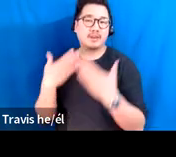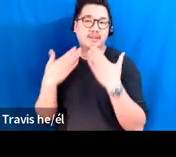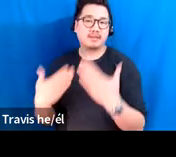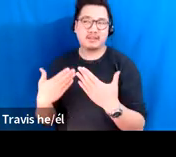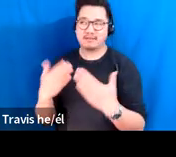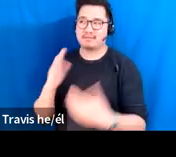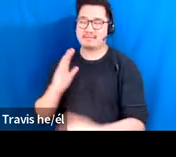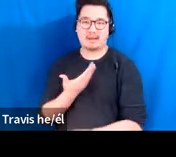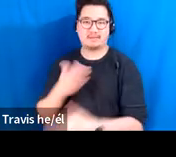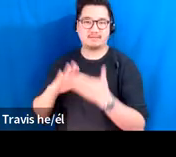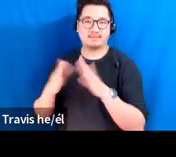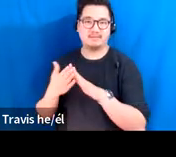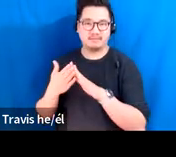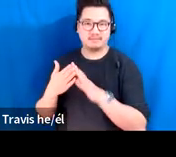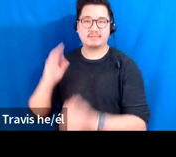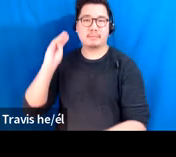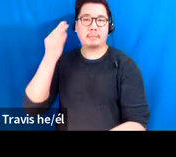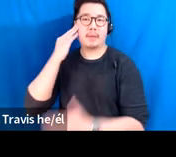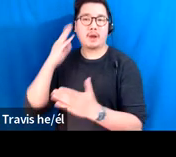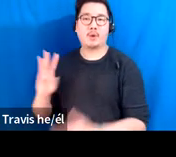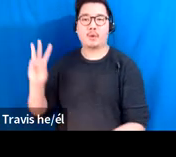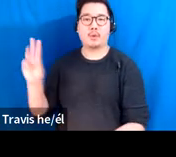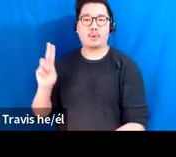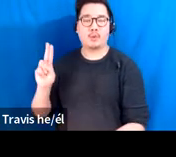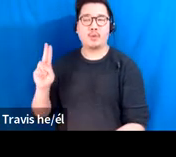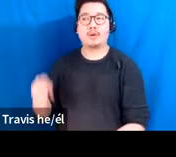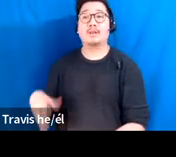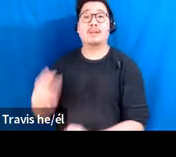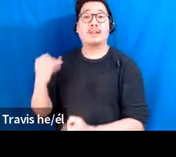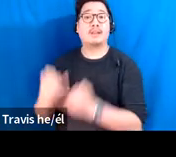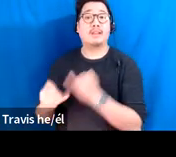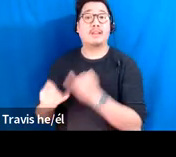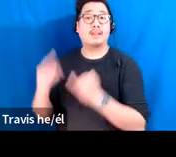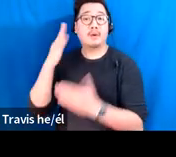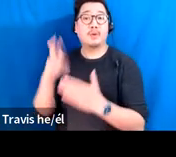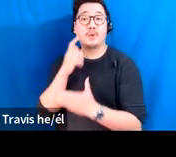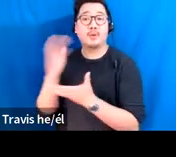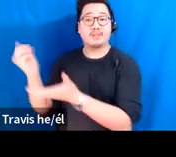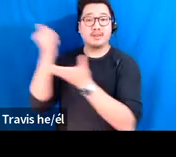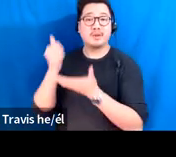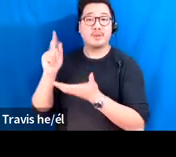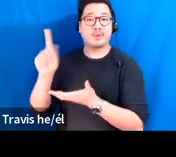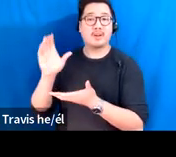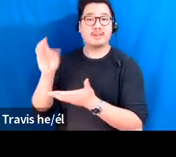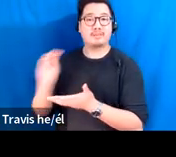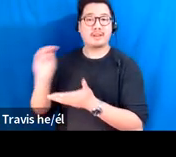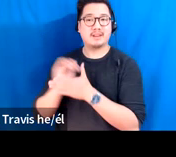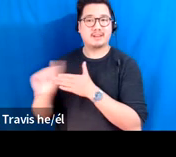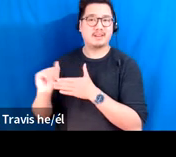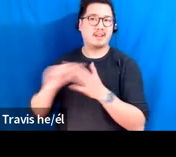city mayor wu the former mayors who have given us the 100 million for our budget which makes all of this